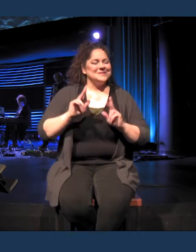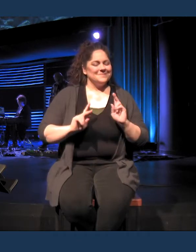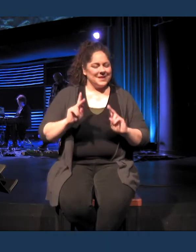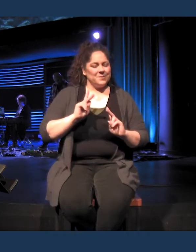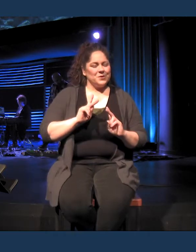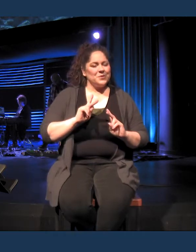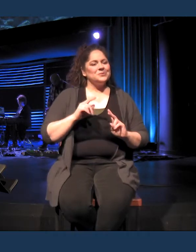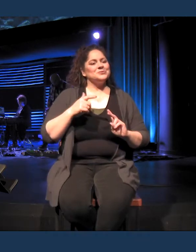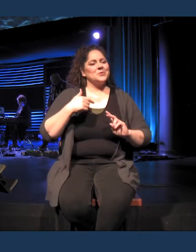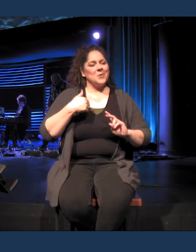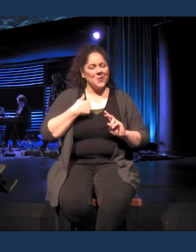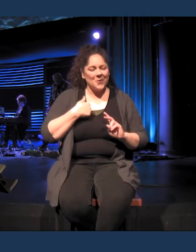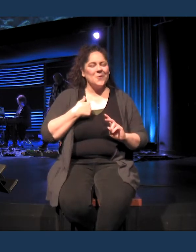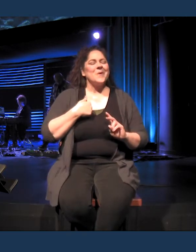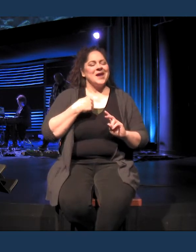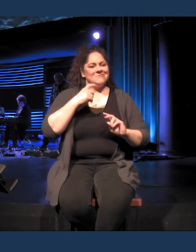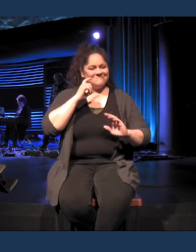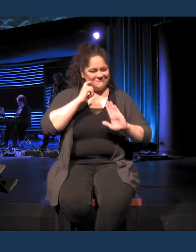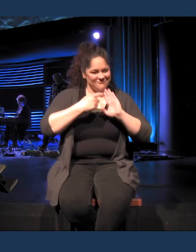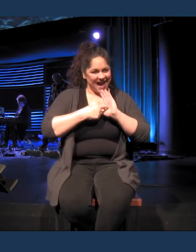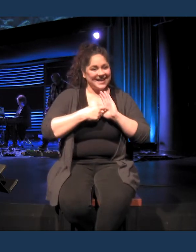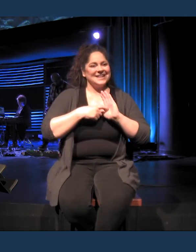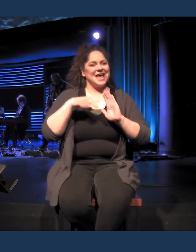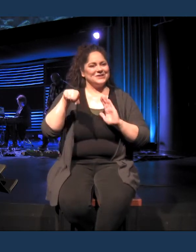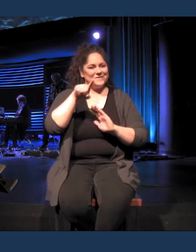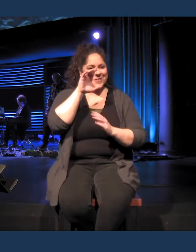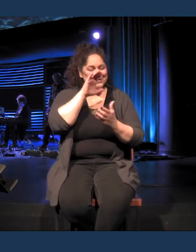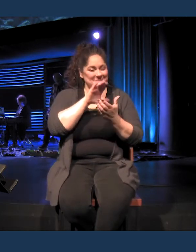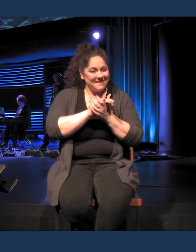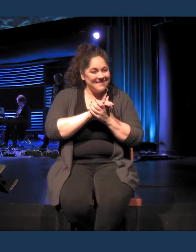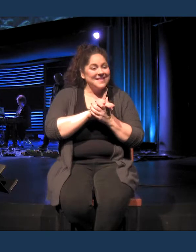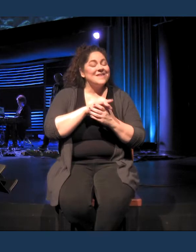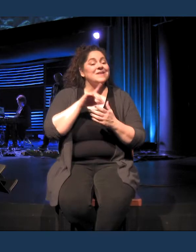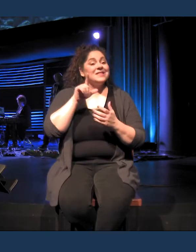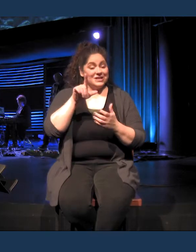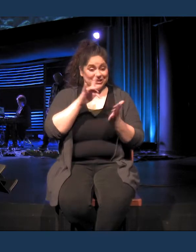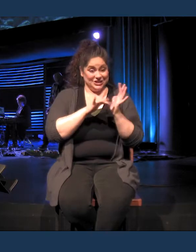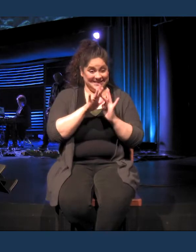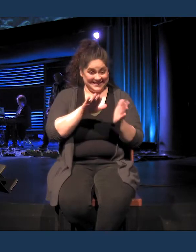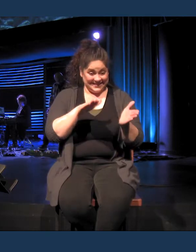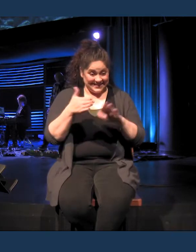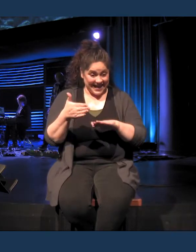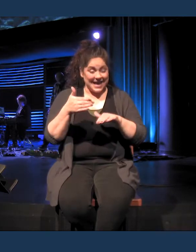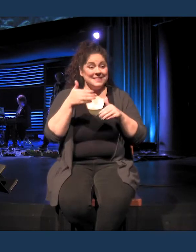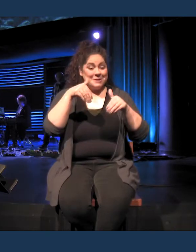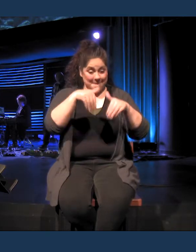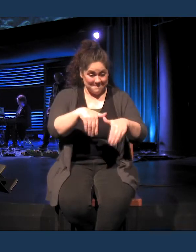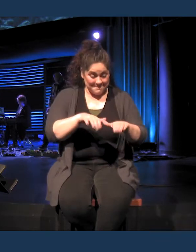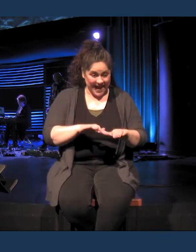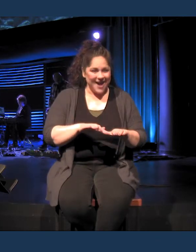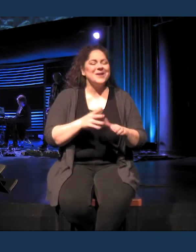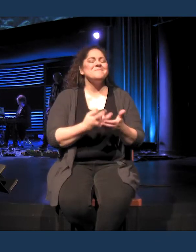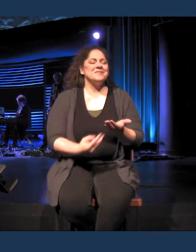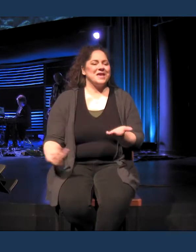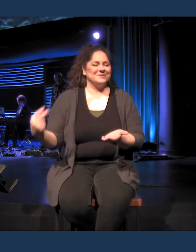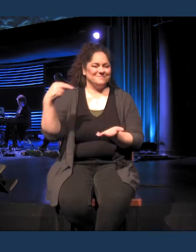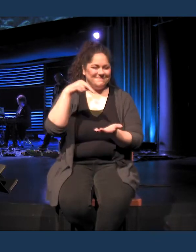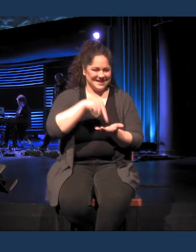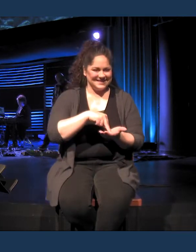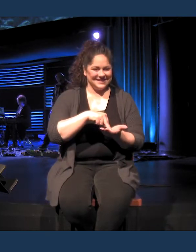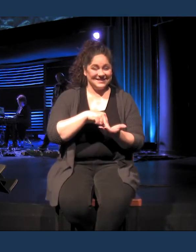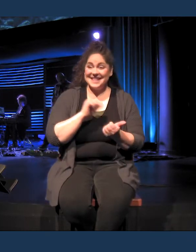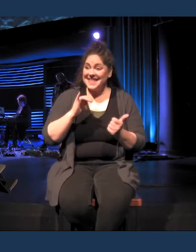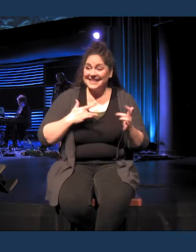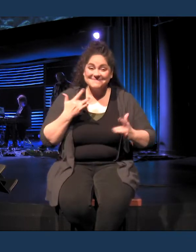we're identifying as believers through baptism with Jesus' death, his burial, and his resurrection. Does